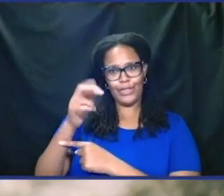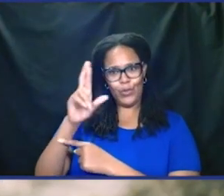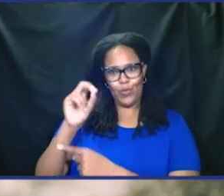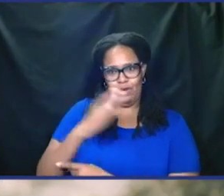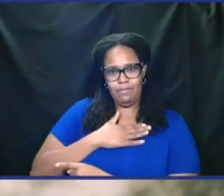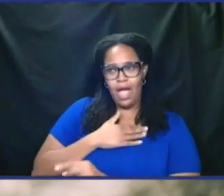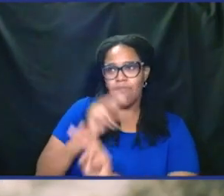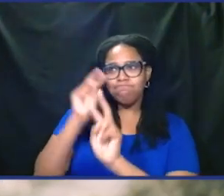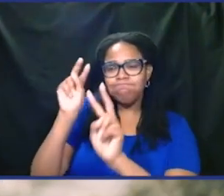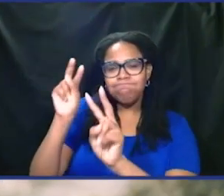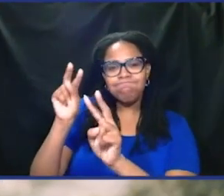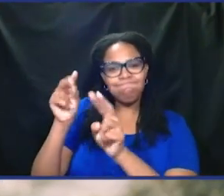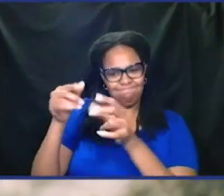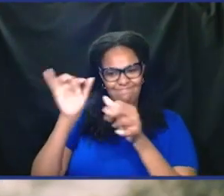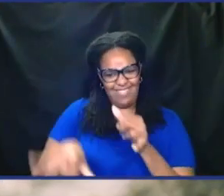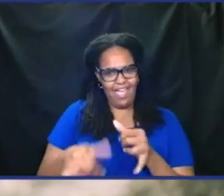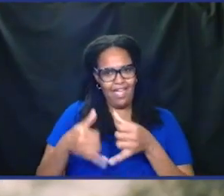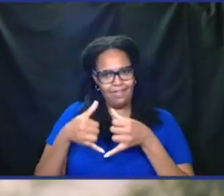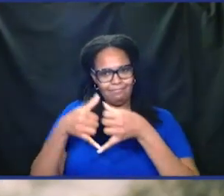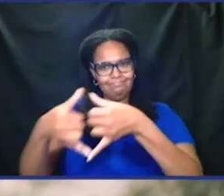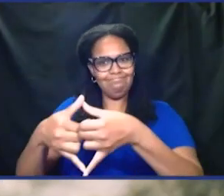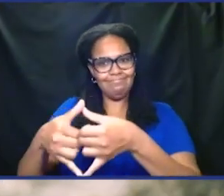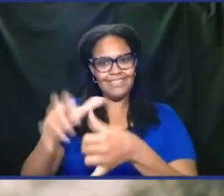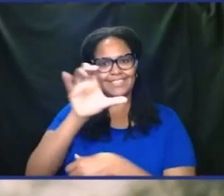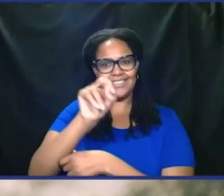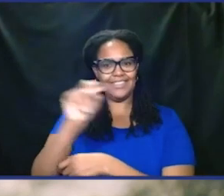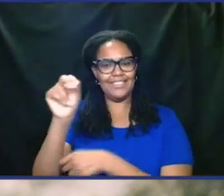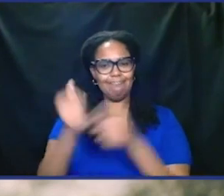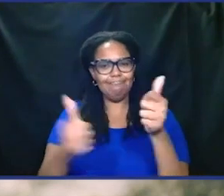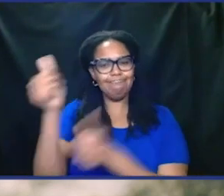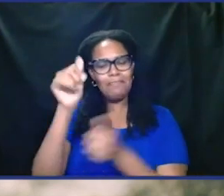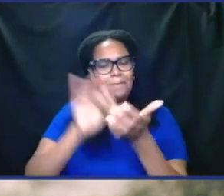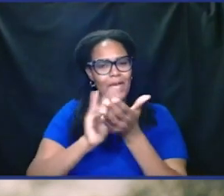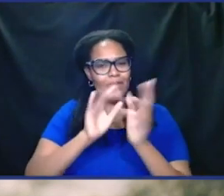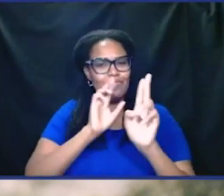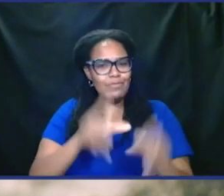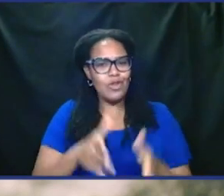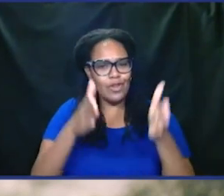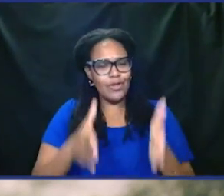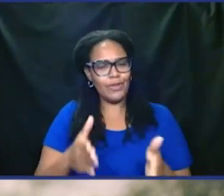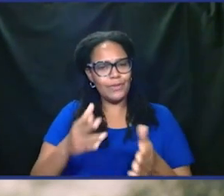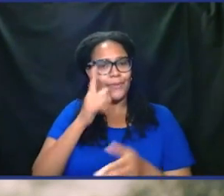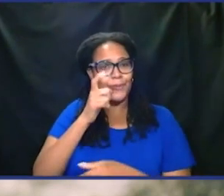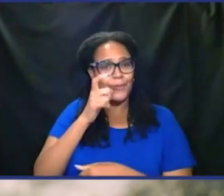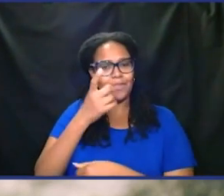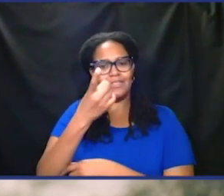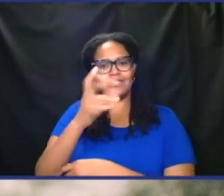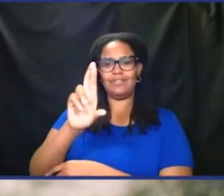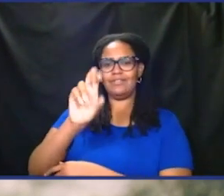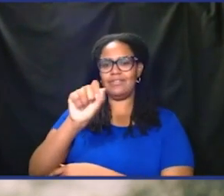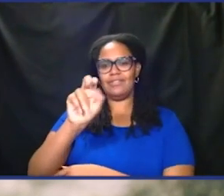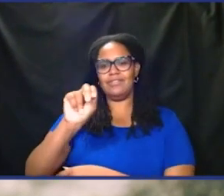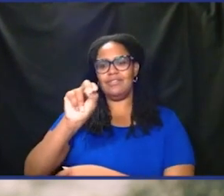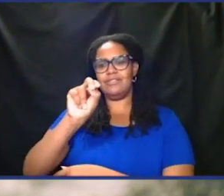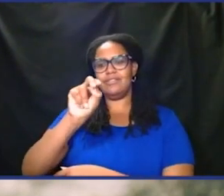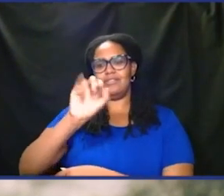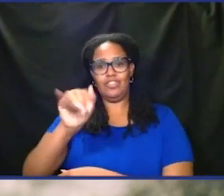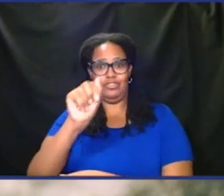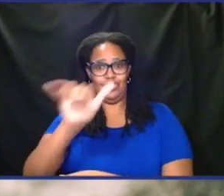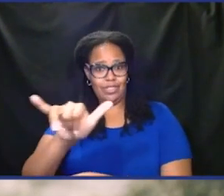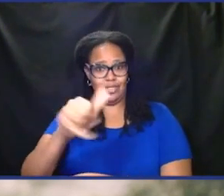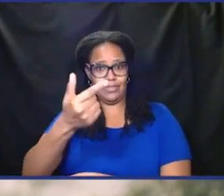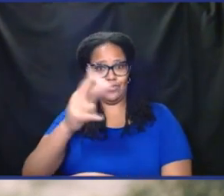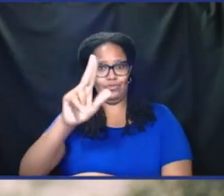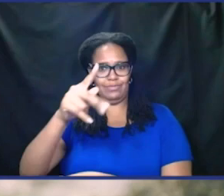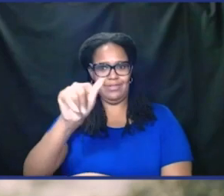of mine received the special award, CNN Chief Medical Correspondent, Dr. Sanjay Gupta. I am so proud